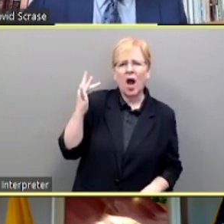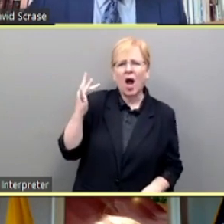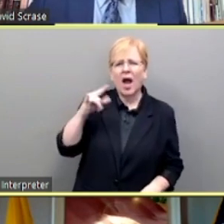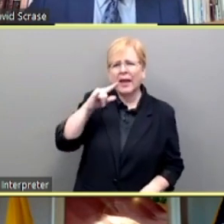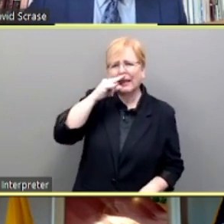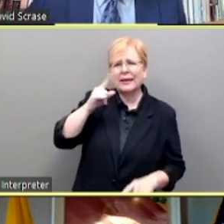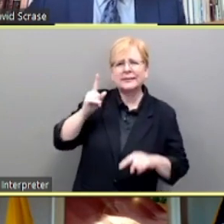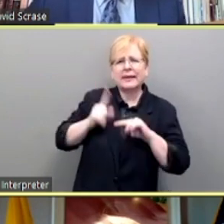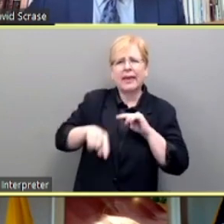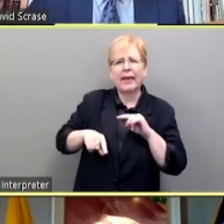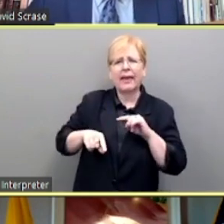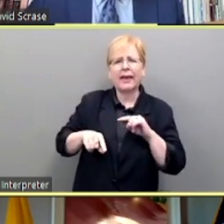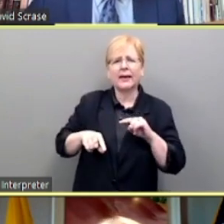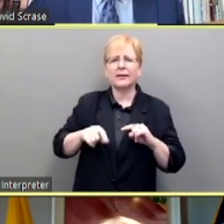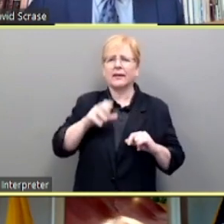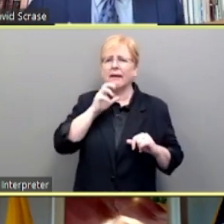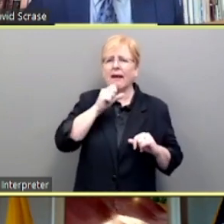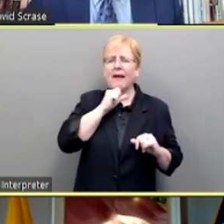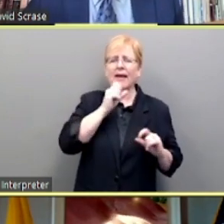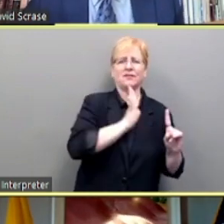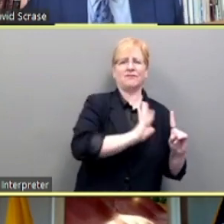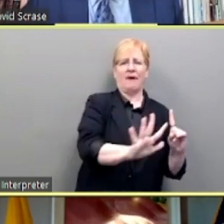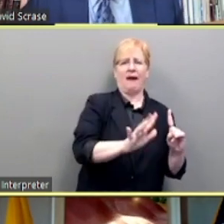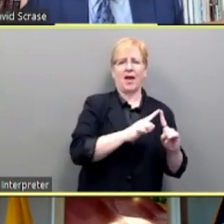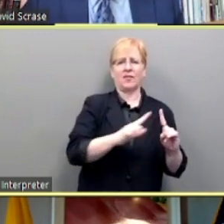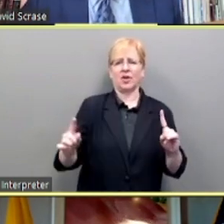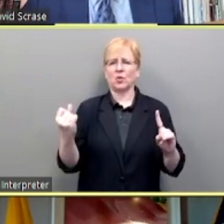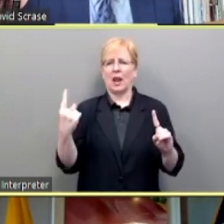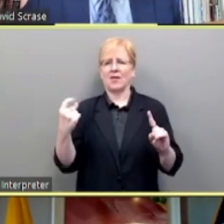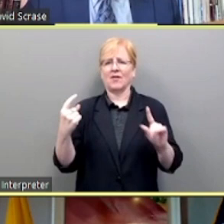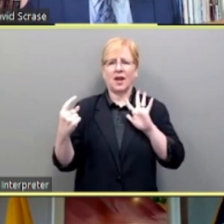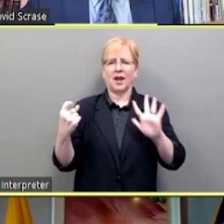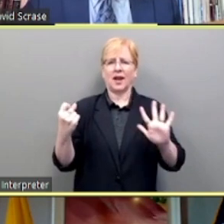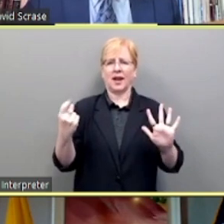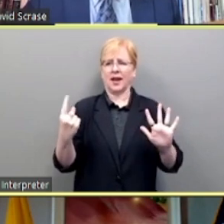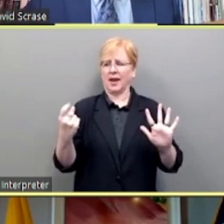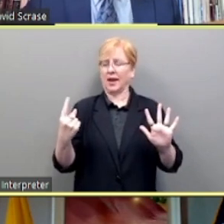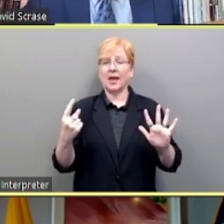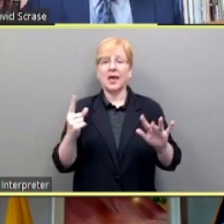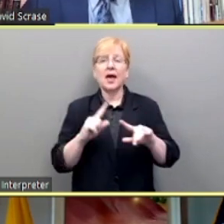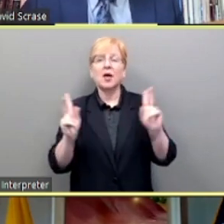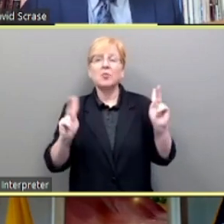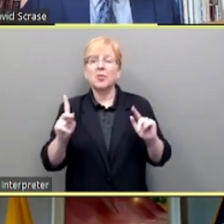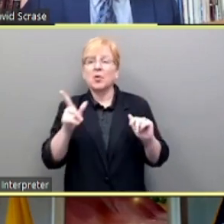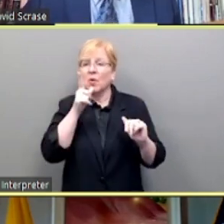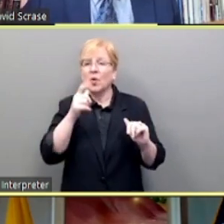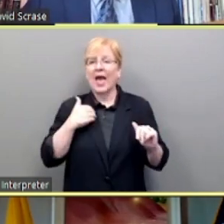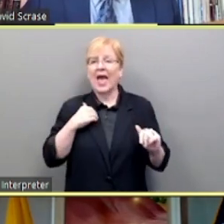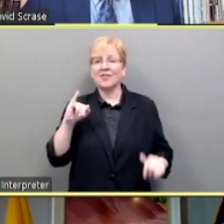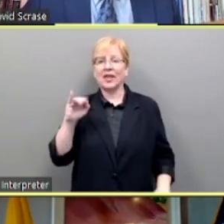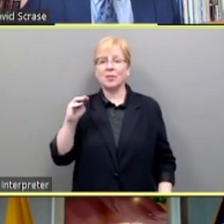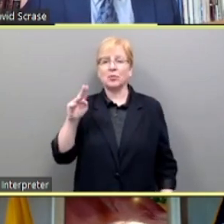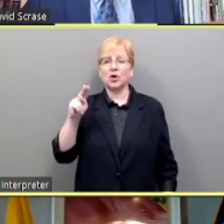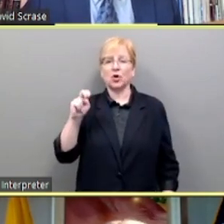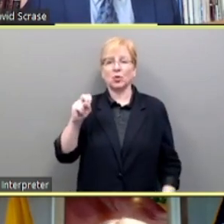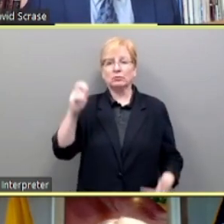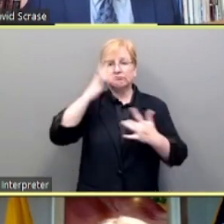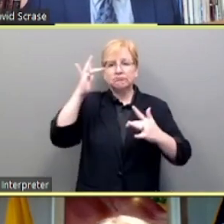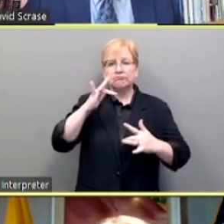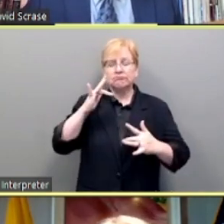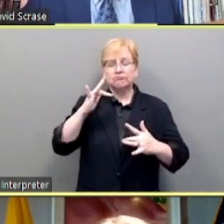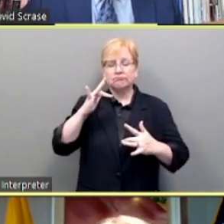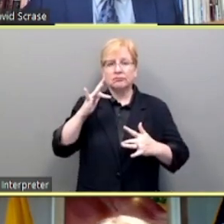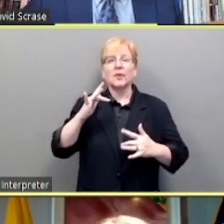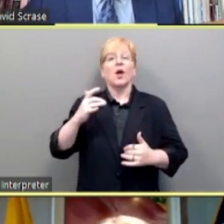the, 5 to 11, they can't get a shot, but now people with immune disorders can get a third shot? Well, we have research and data on